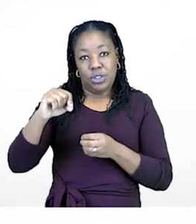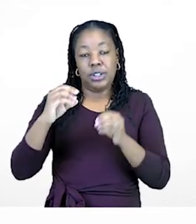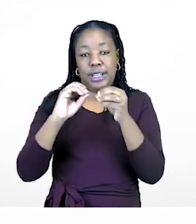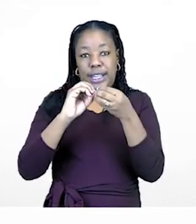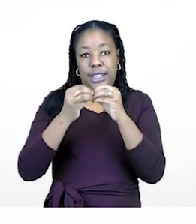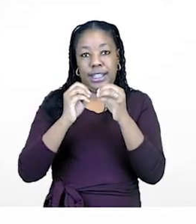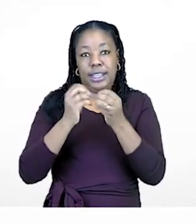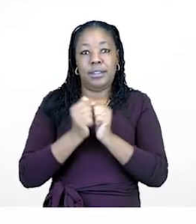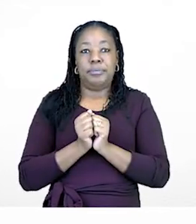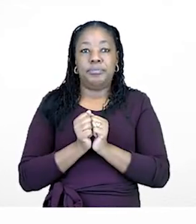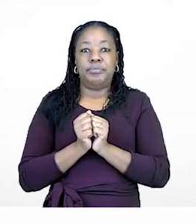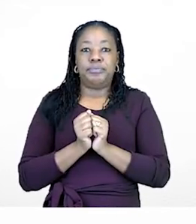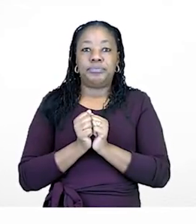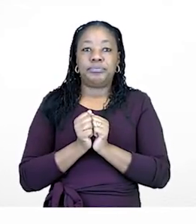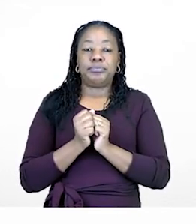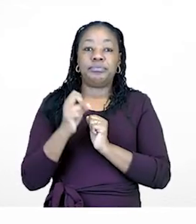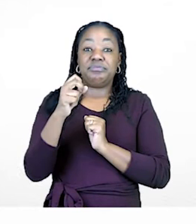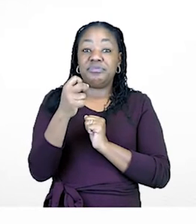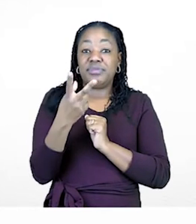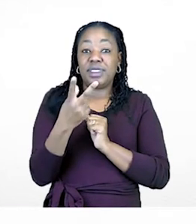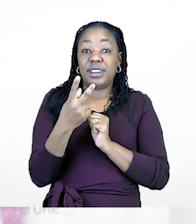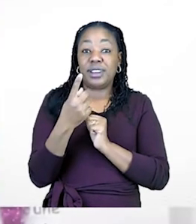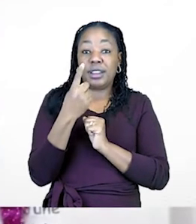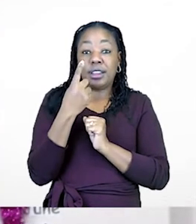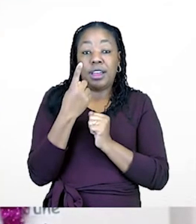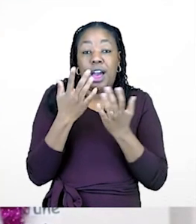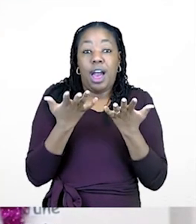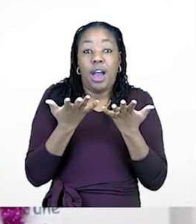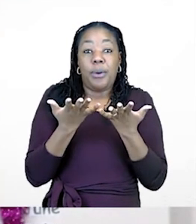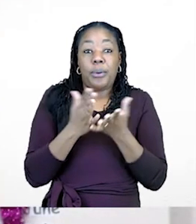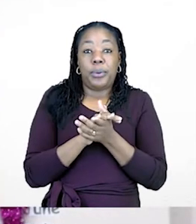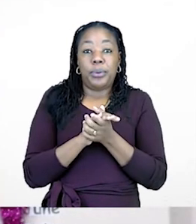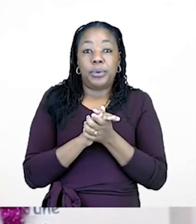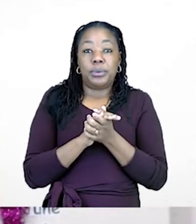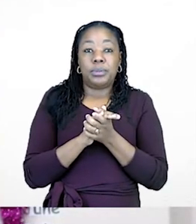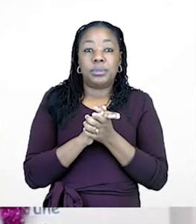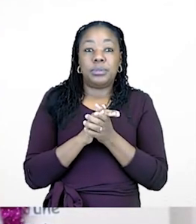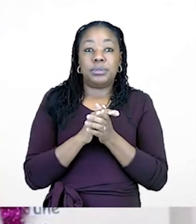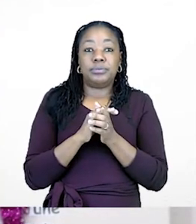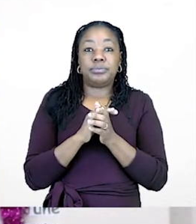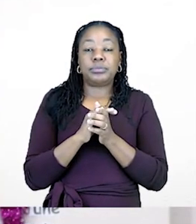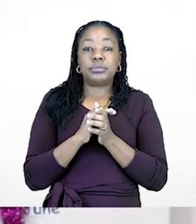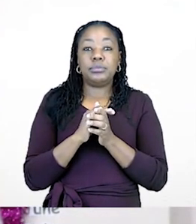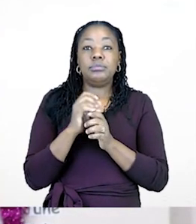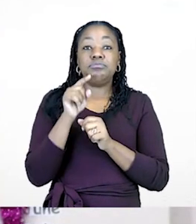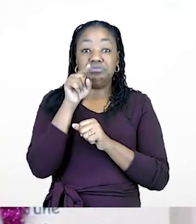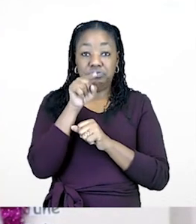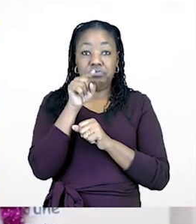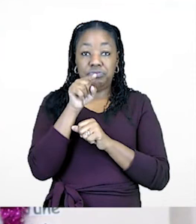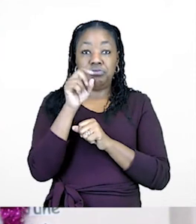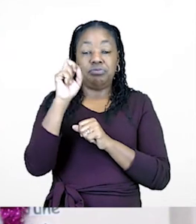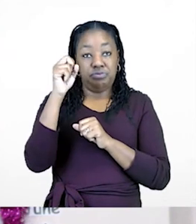we know what a starfish looks like? Well, let's take a look at the board. On the board, I have a starfish with me. Remember,